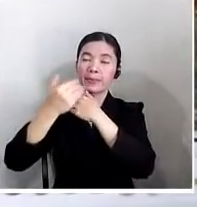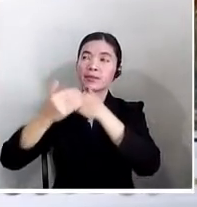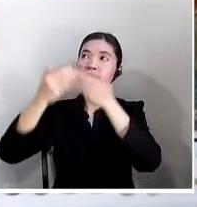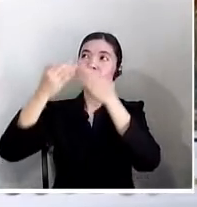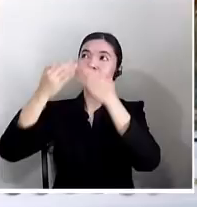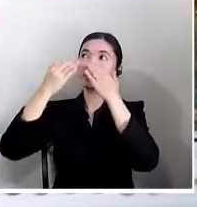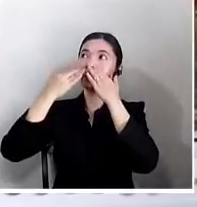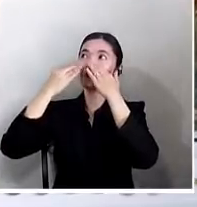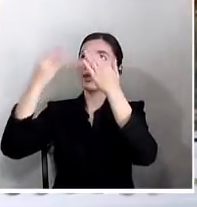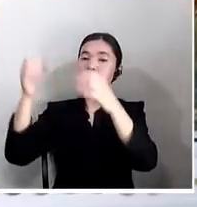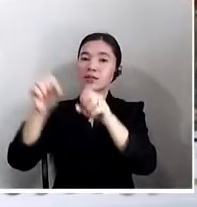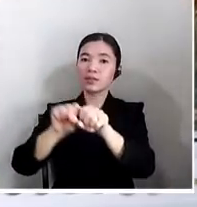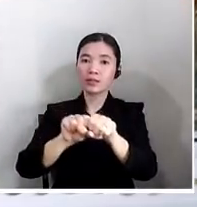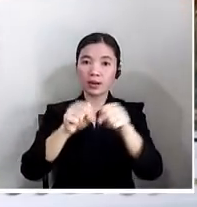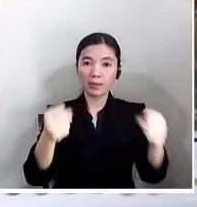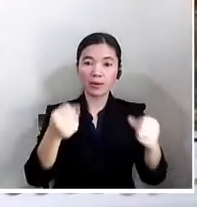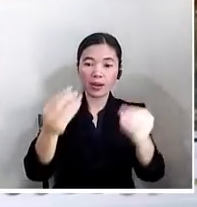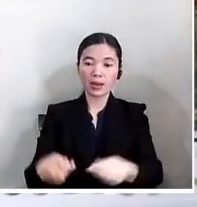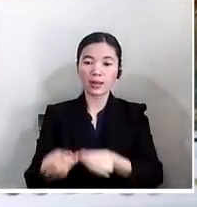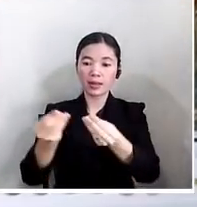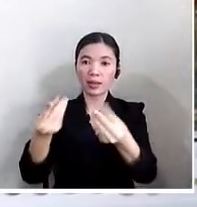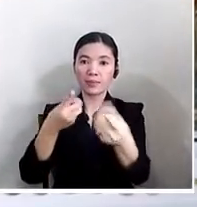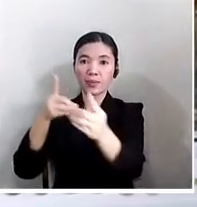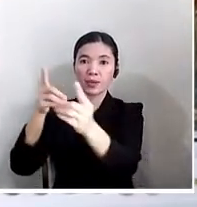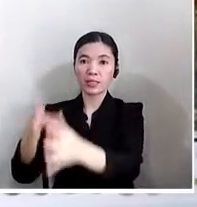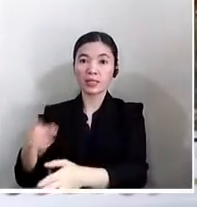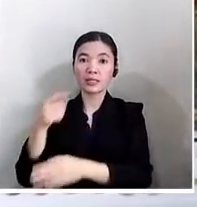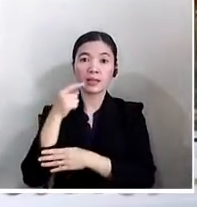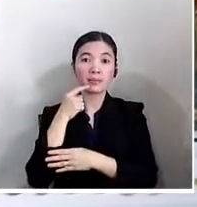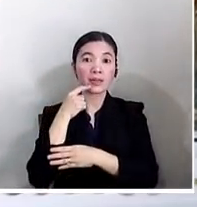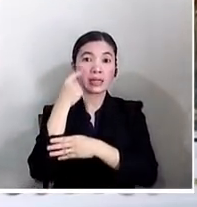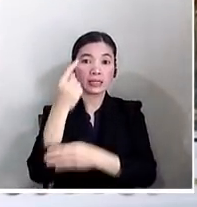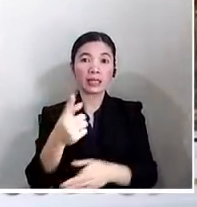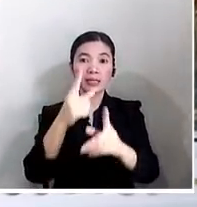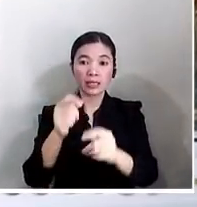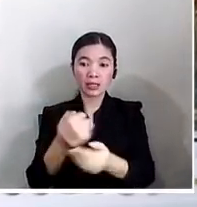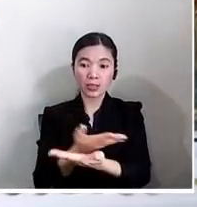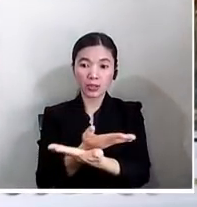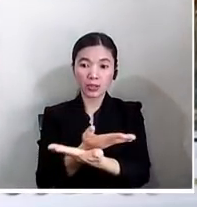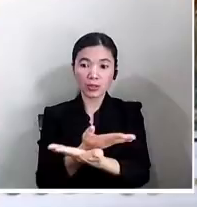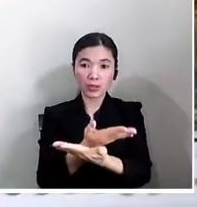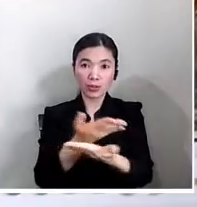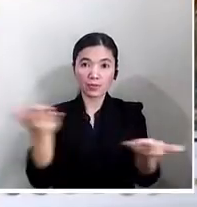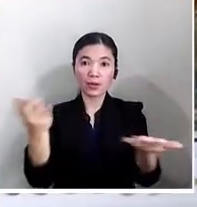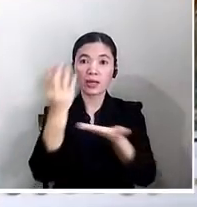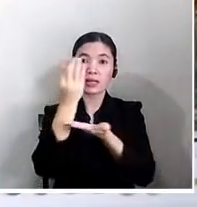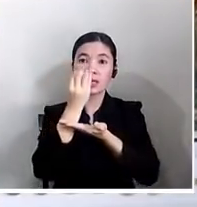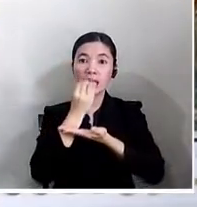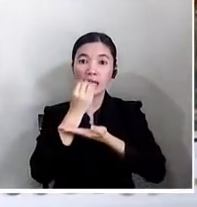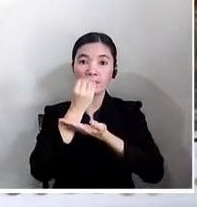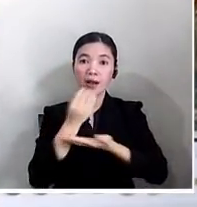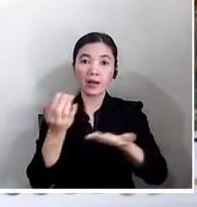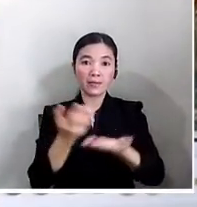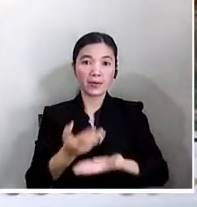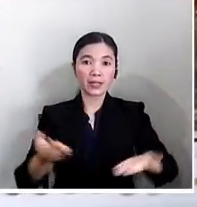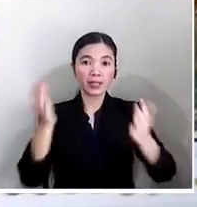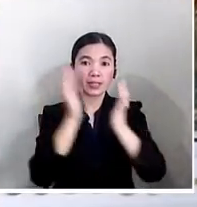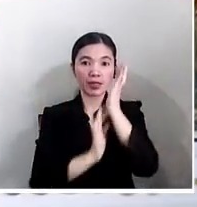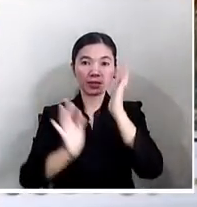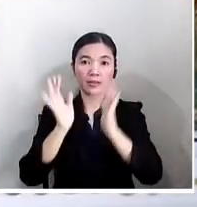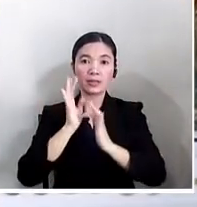broke it and gave it to his disciples, saying, "Take this, all of you, and eat of it, for this is my